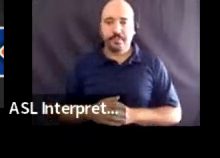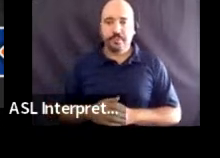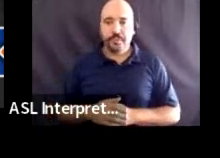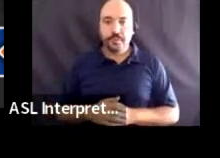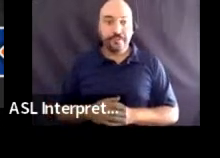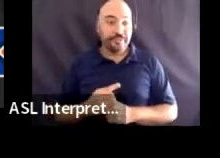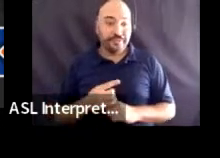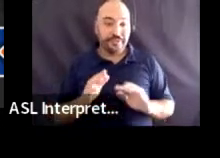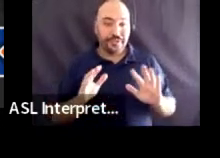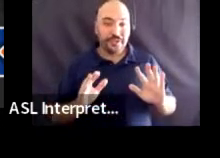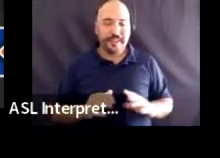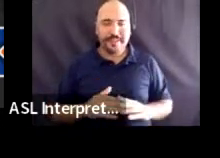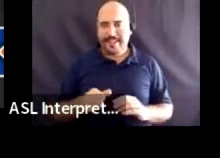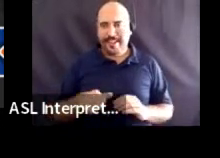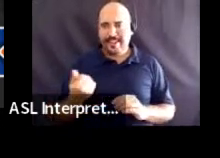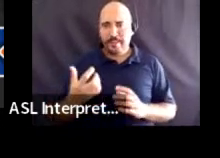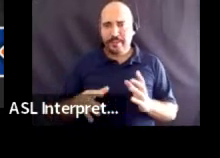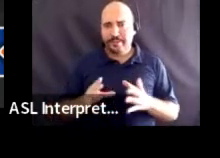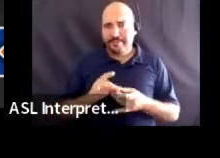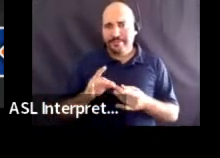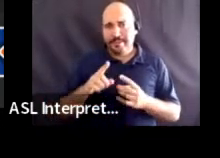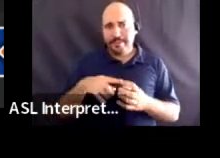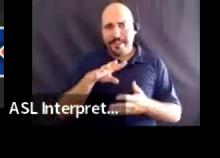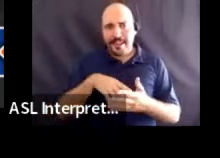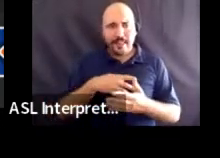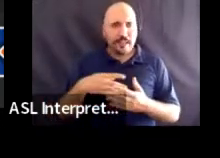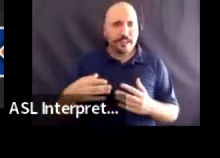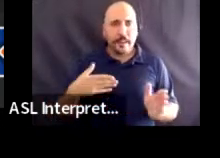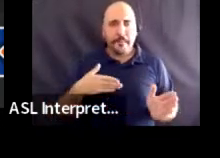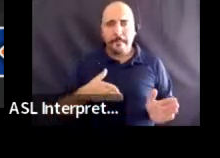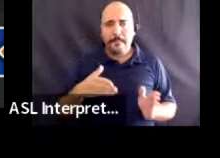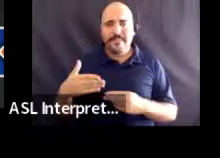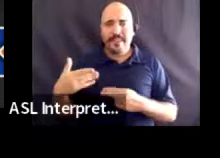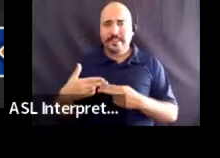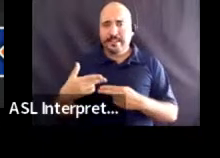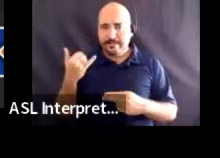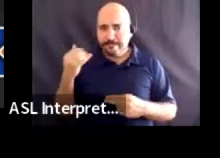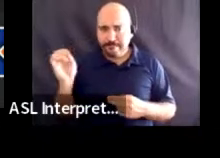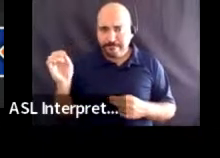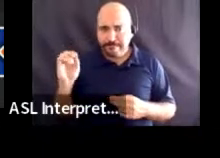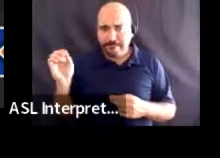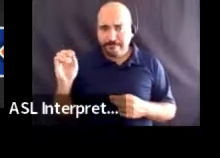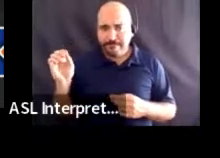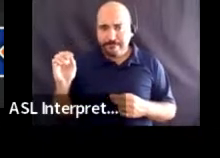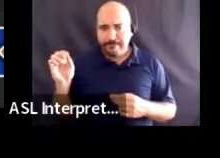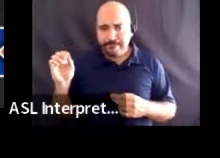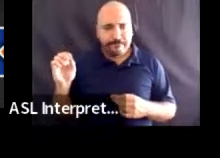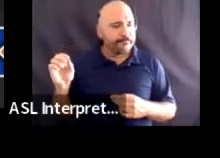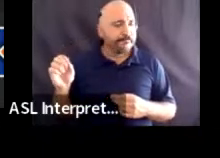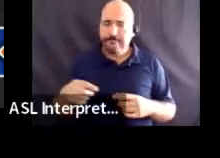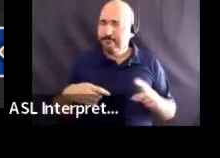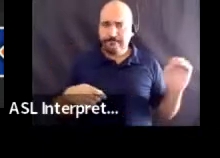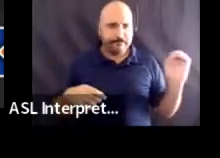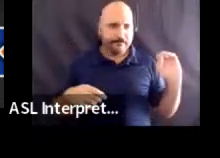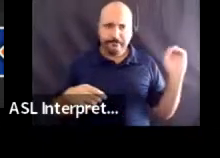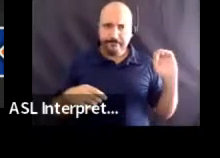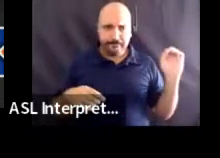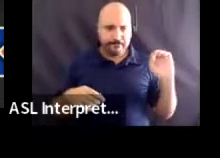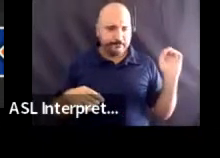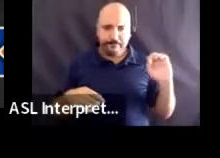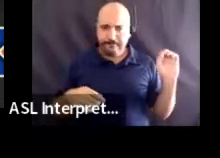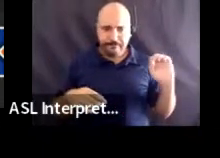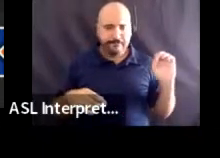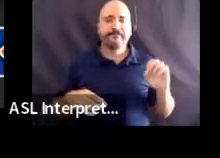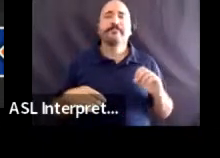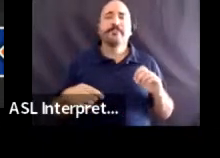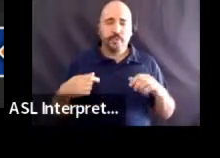Great. Anything else you want to say about the calendar? I'm going to move to the next slide. If not, we'll do the demos at the end. All right, yeah. Great. We'll